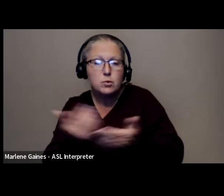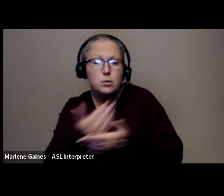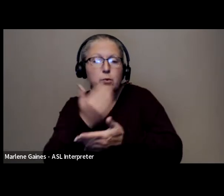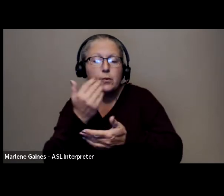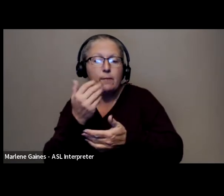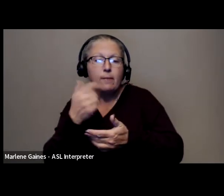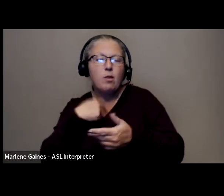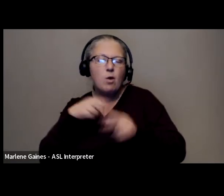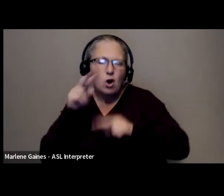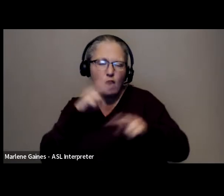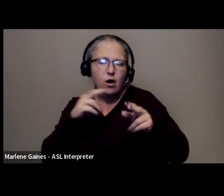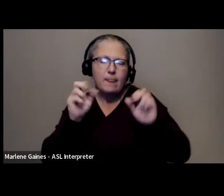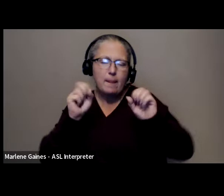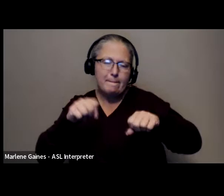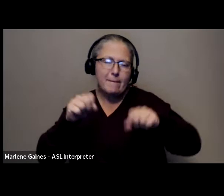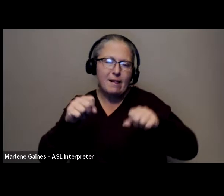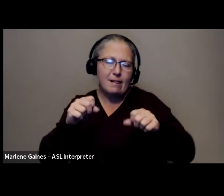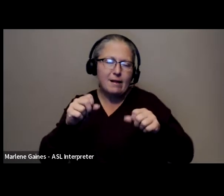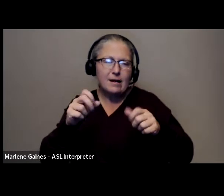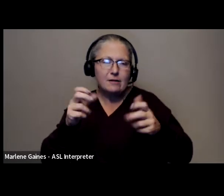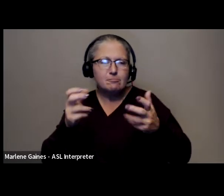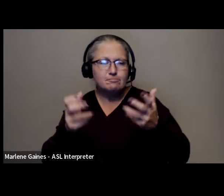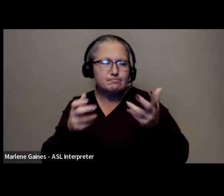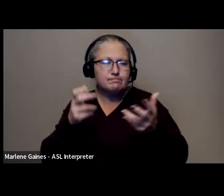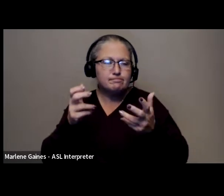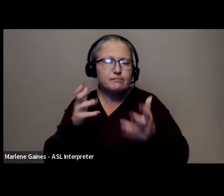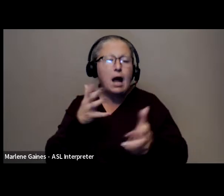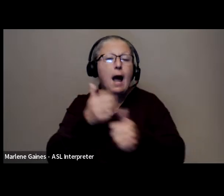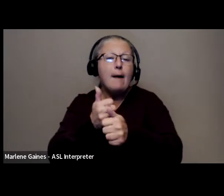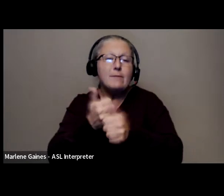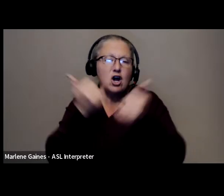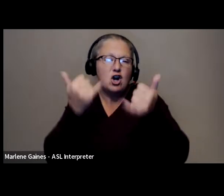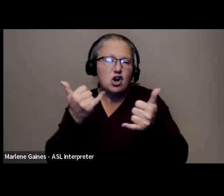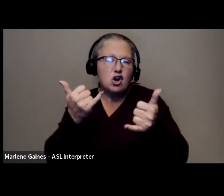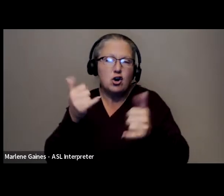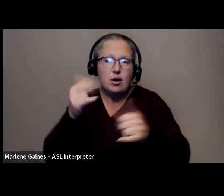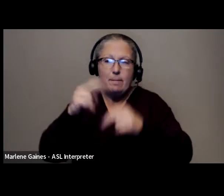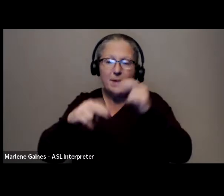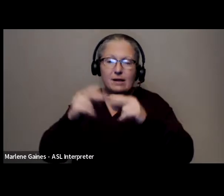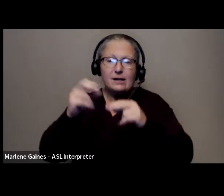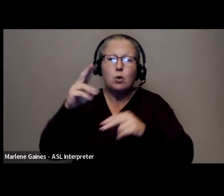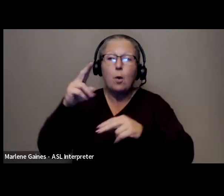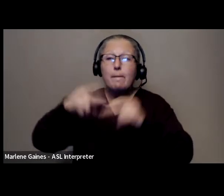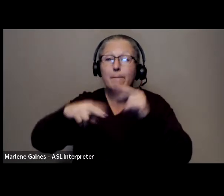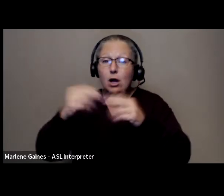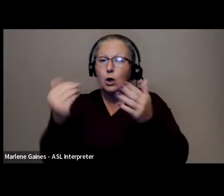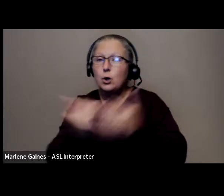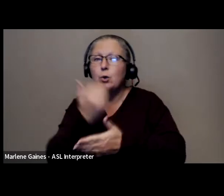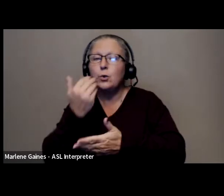the ability to update current spaces or build new spaces